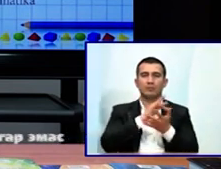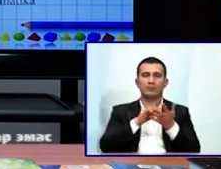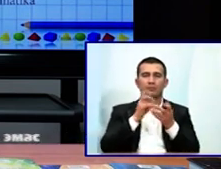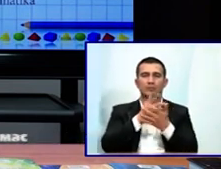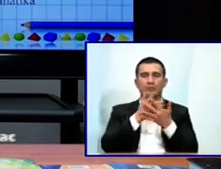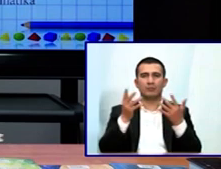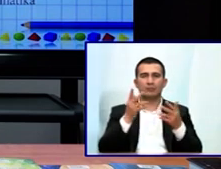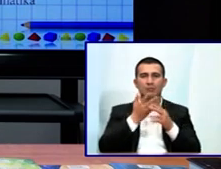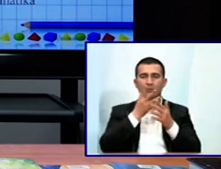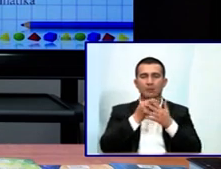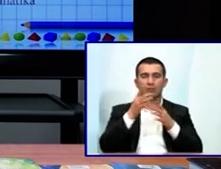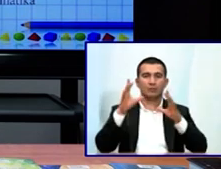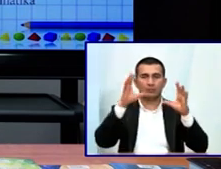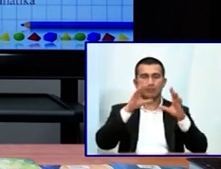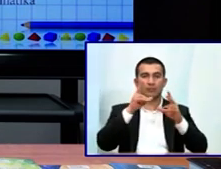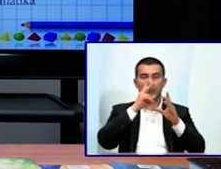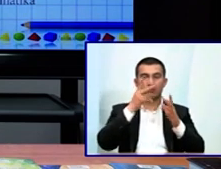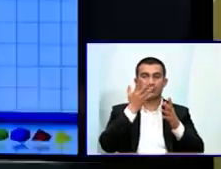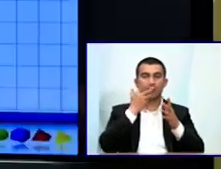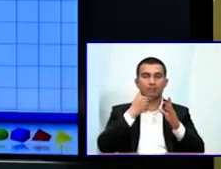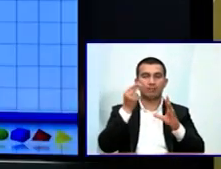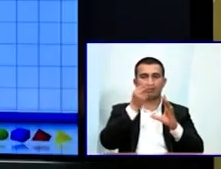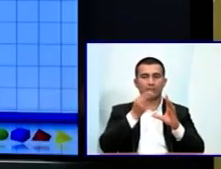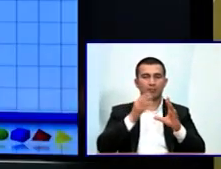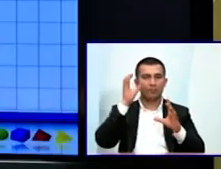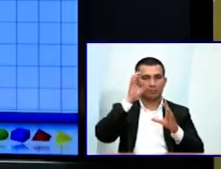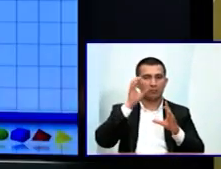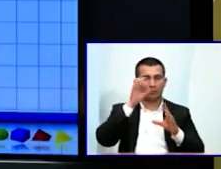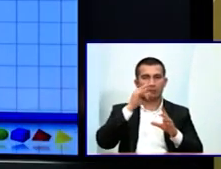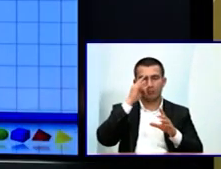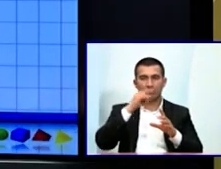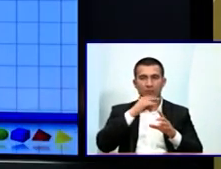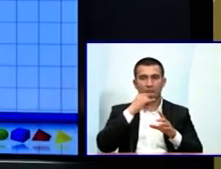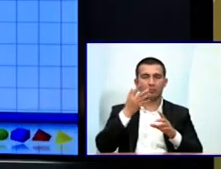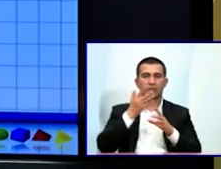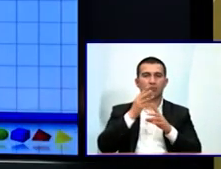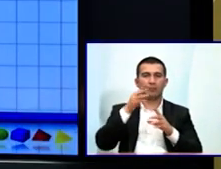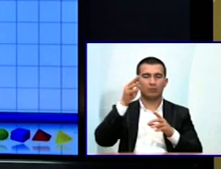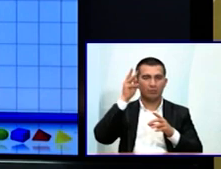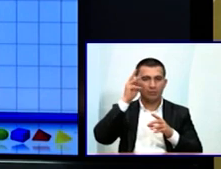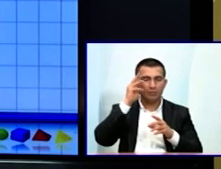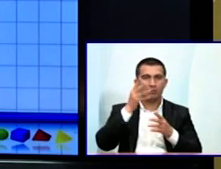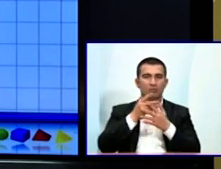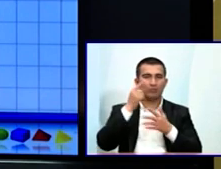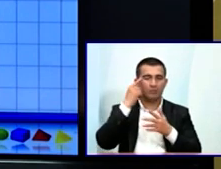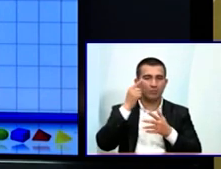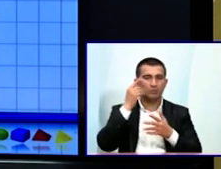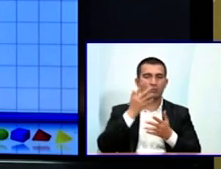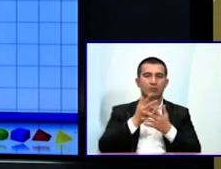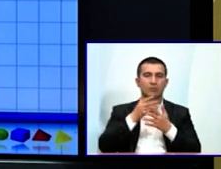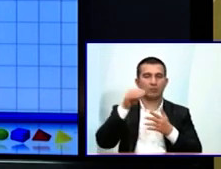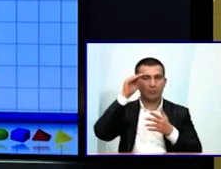aholisini doiraviy diagrammada tasvirlang. O'zbekiston, Qozog'iston, Tojikiston, Qirg'iziston va